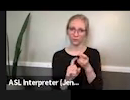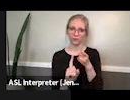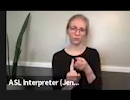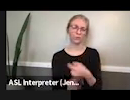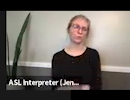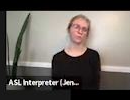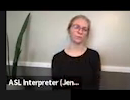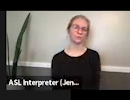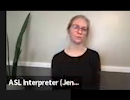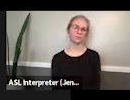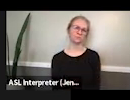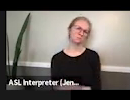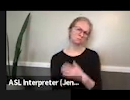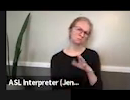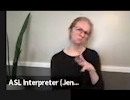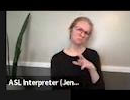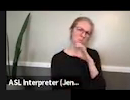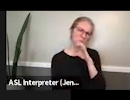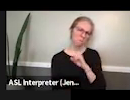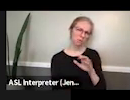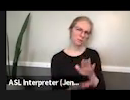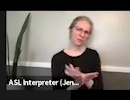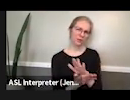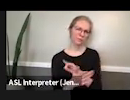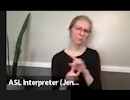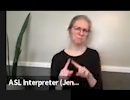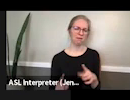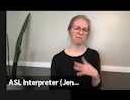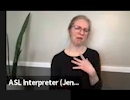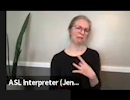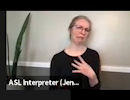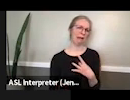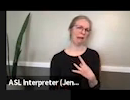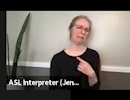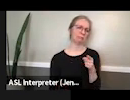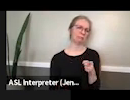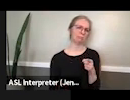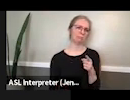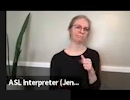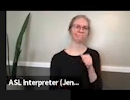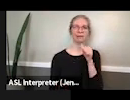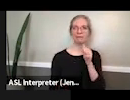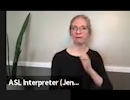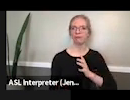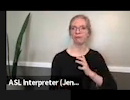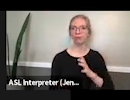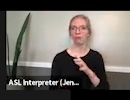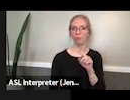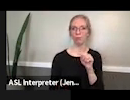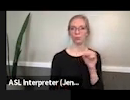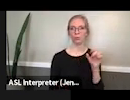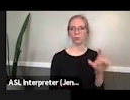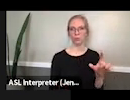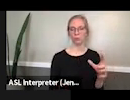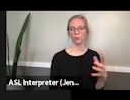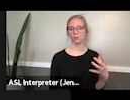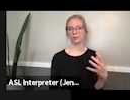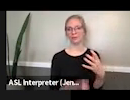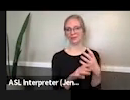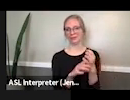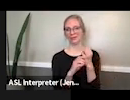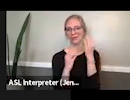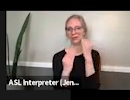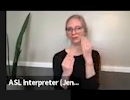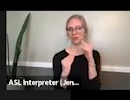older document, but I really like it as an informal tool to get information about